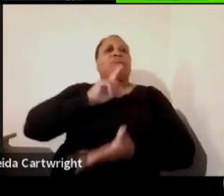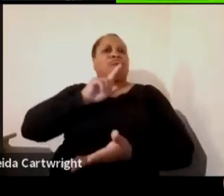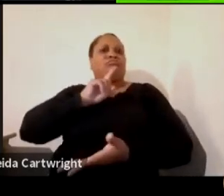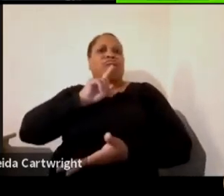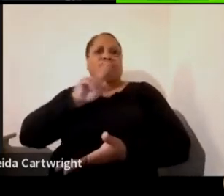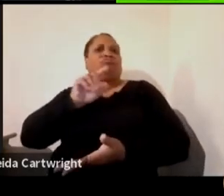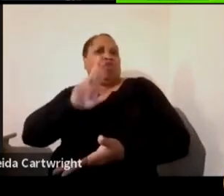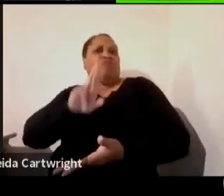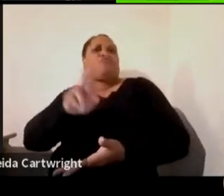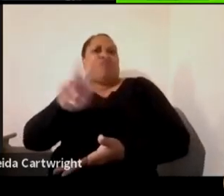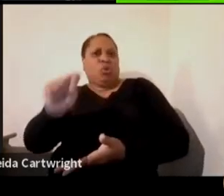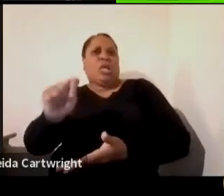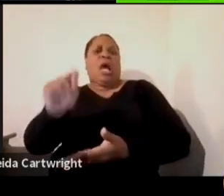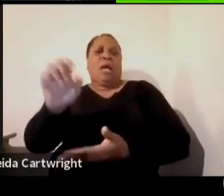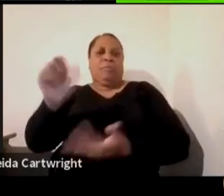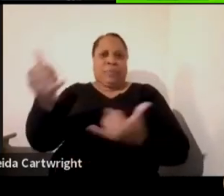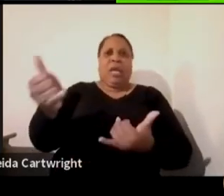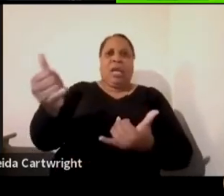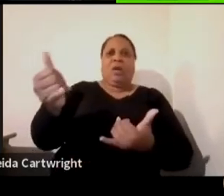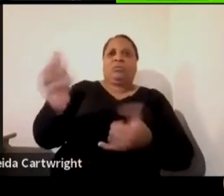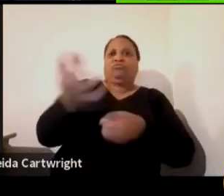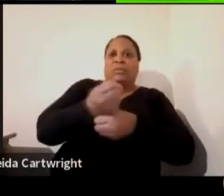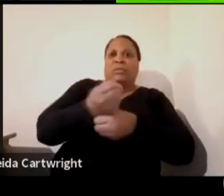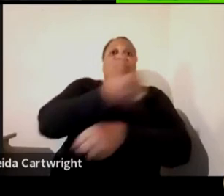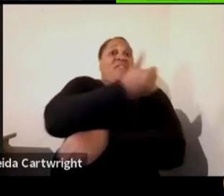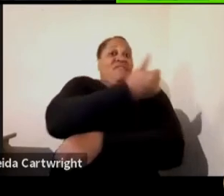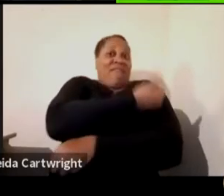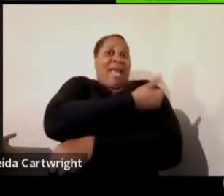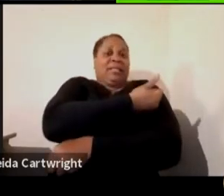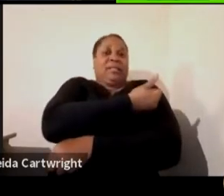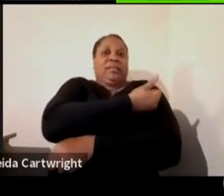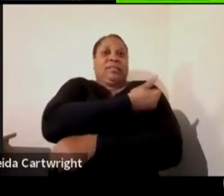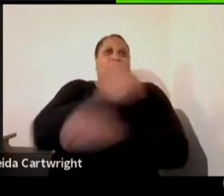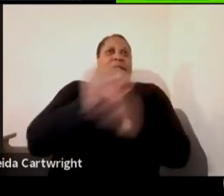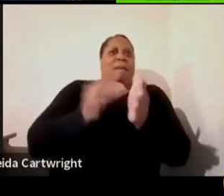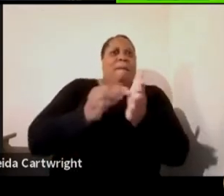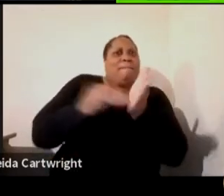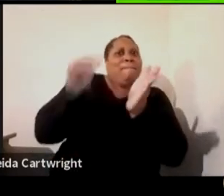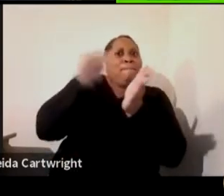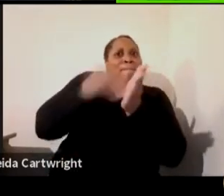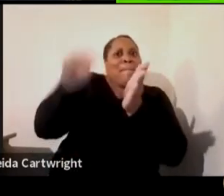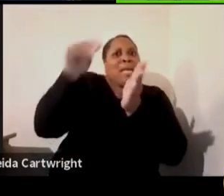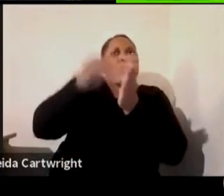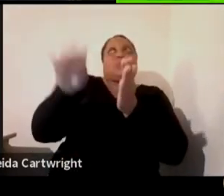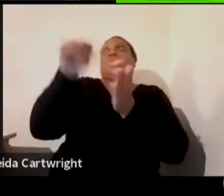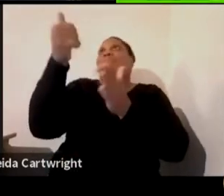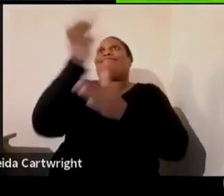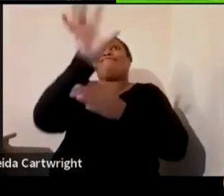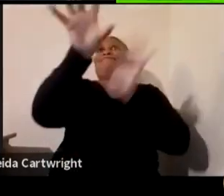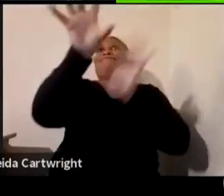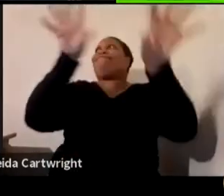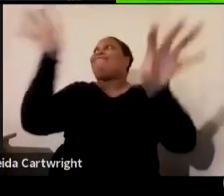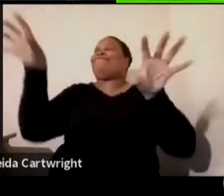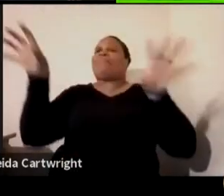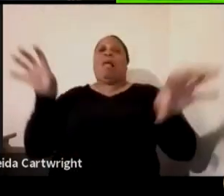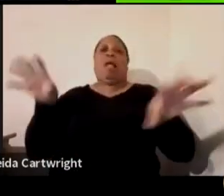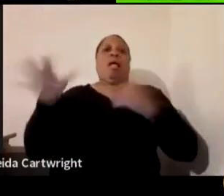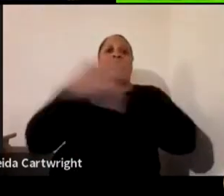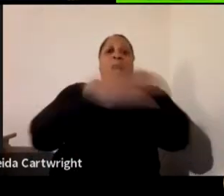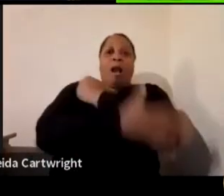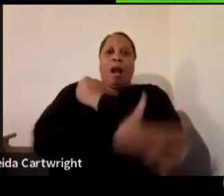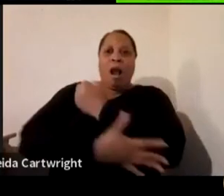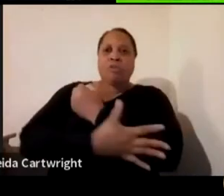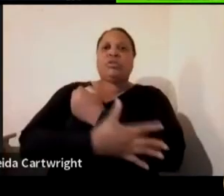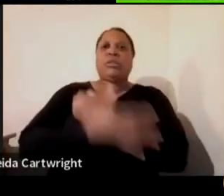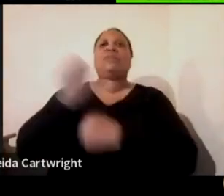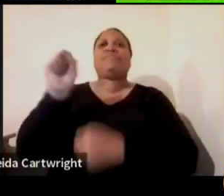are receiving the vaccine in the millions in other countries, we can say that